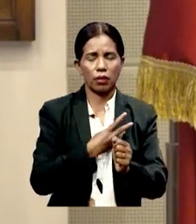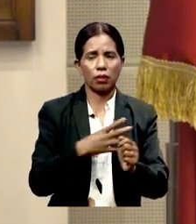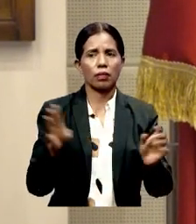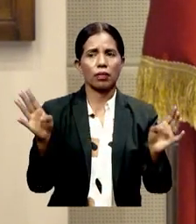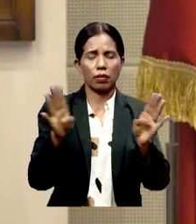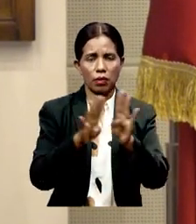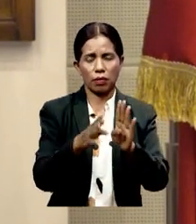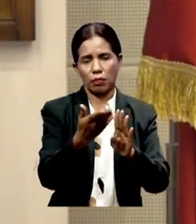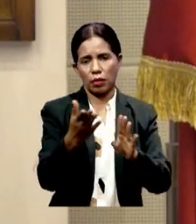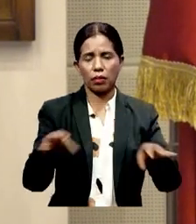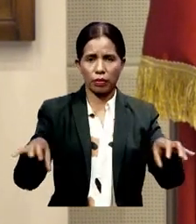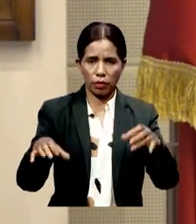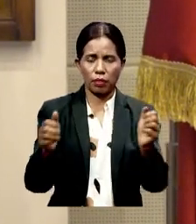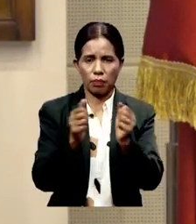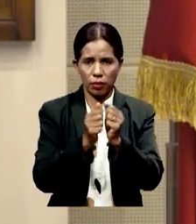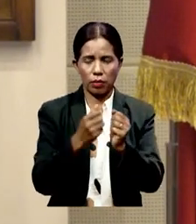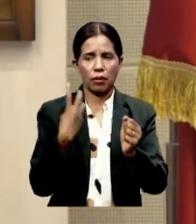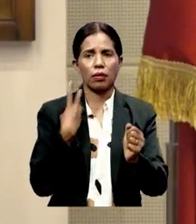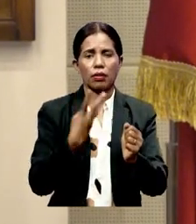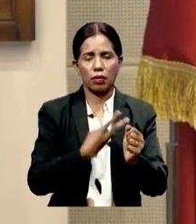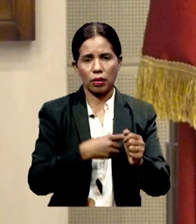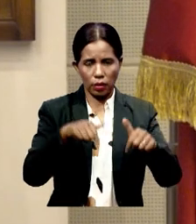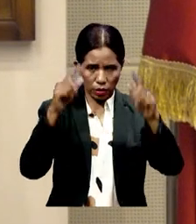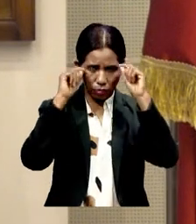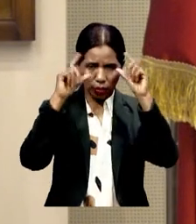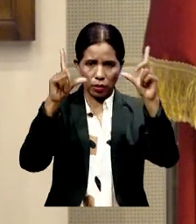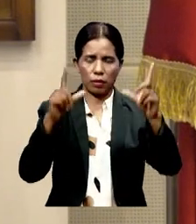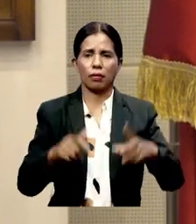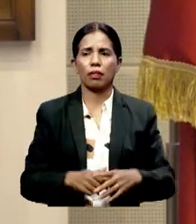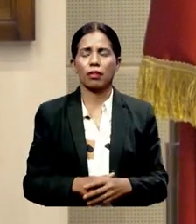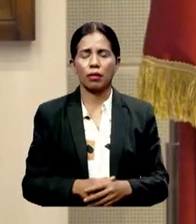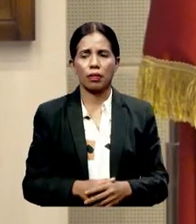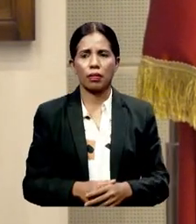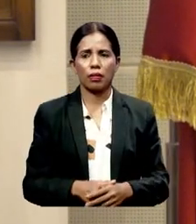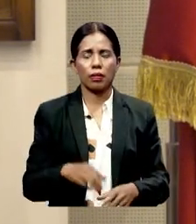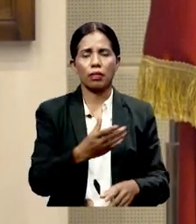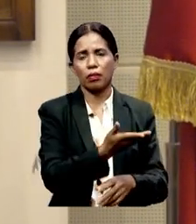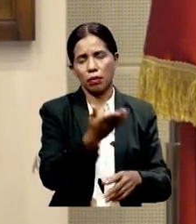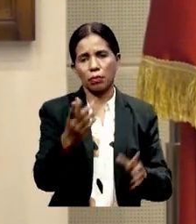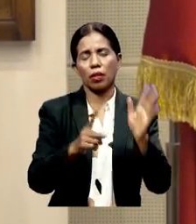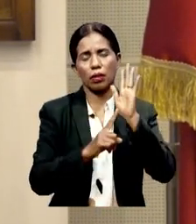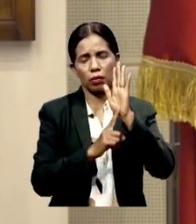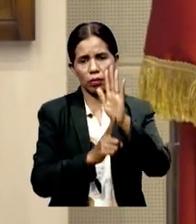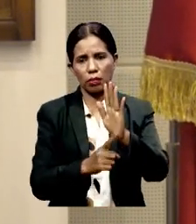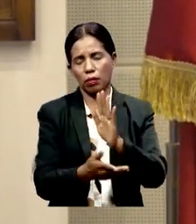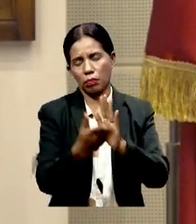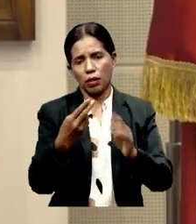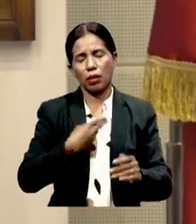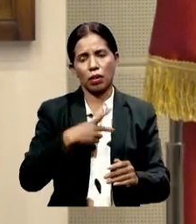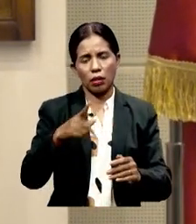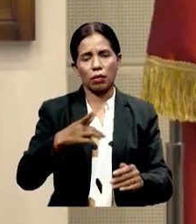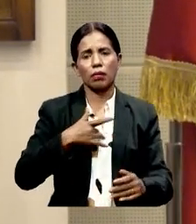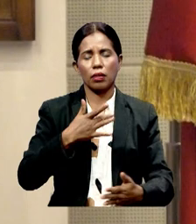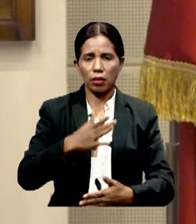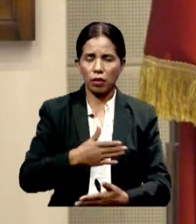an important chapter of your mission in Timor-Leste, but also to express our gratitude and appreciation for